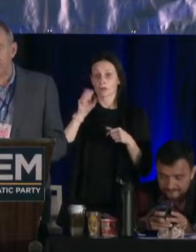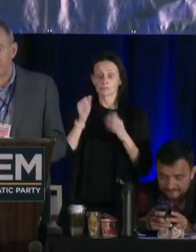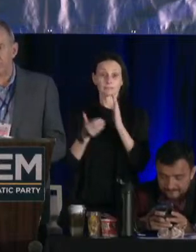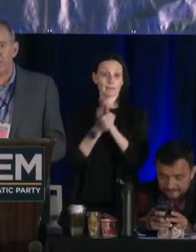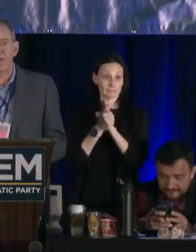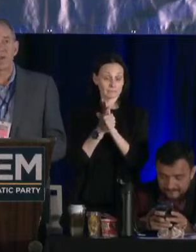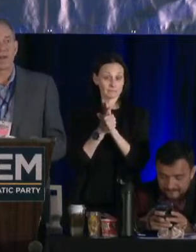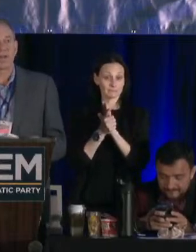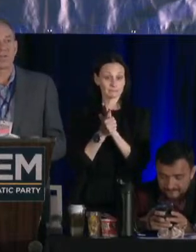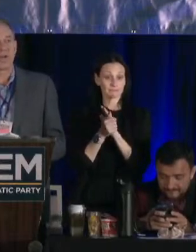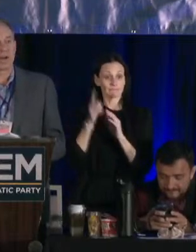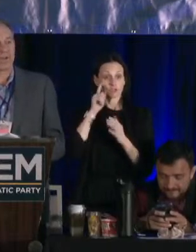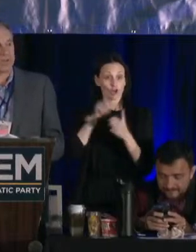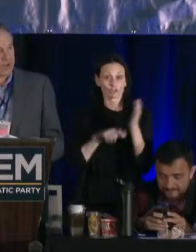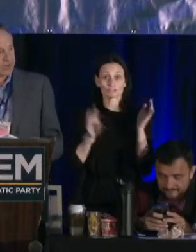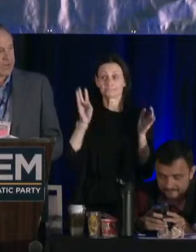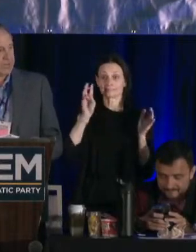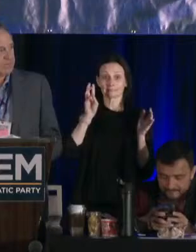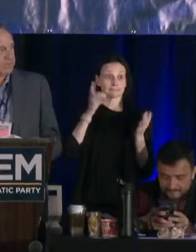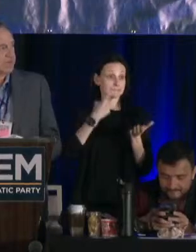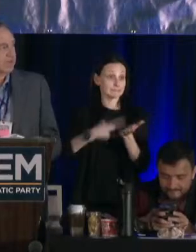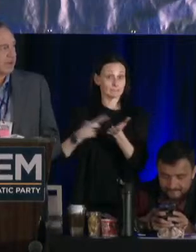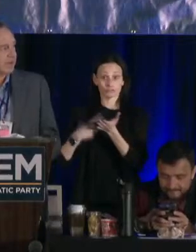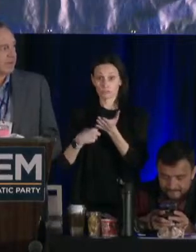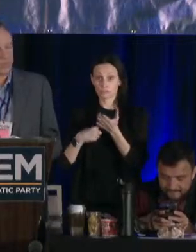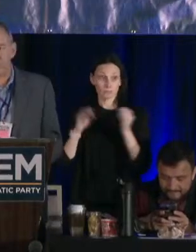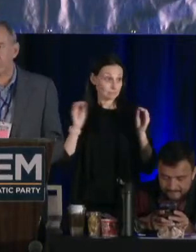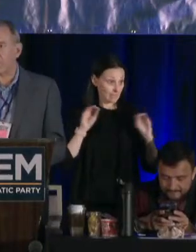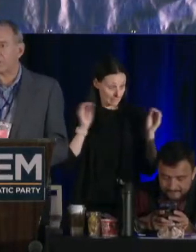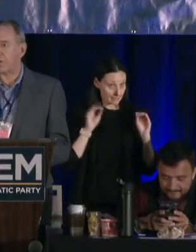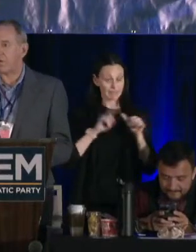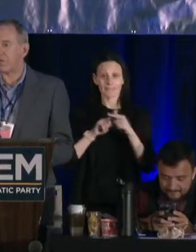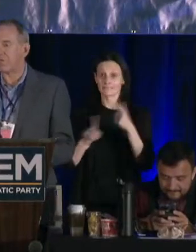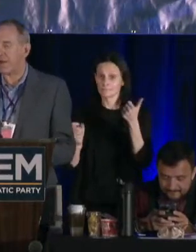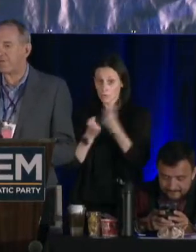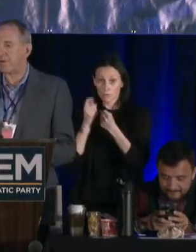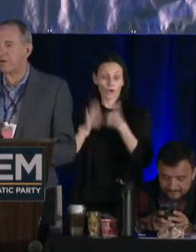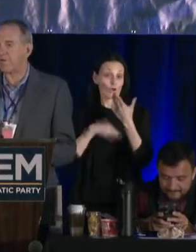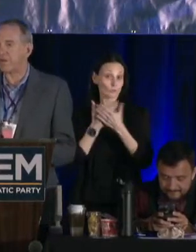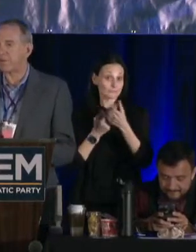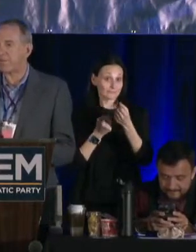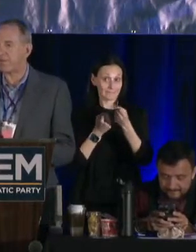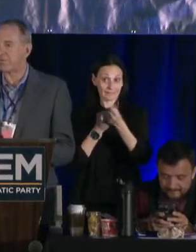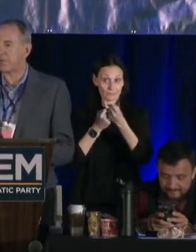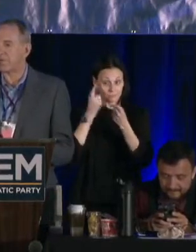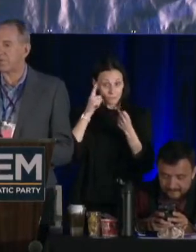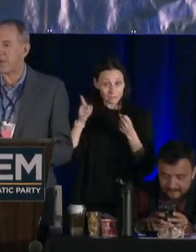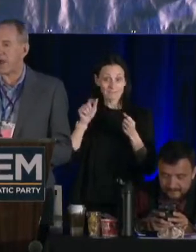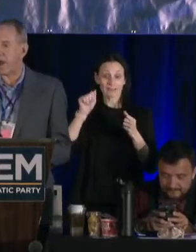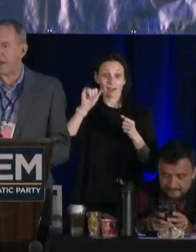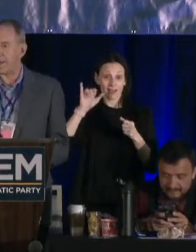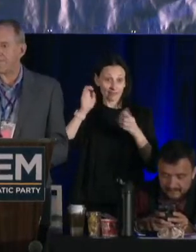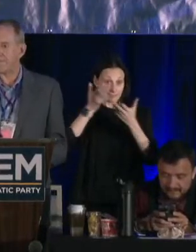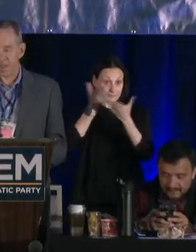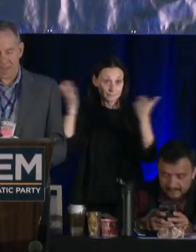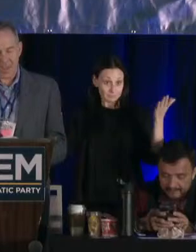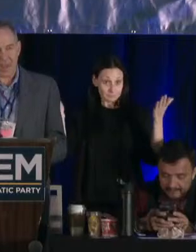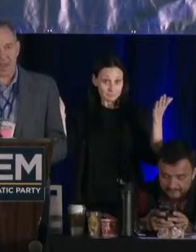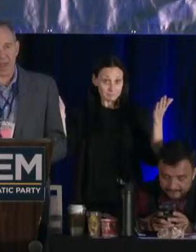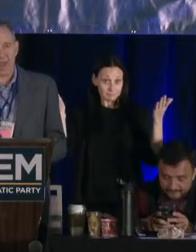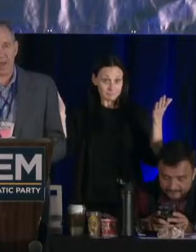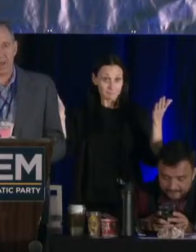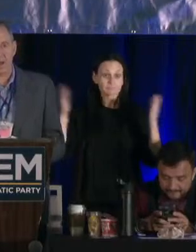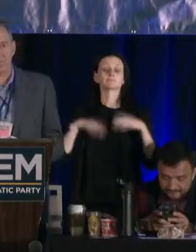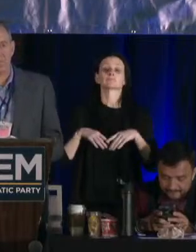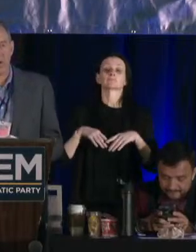Article 6. Is there any discussion? Seeing none, let's move to a vote. All those in favor of the amendments, please say aye.